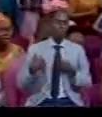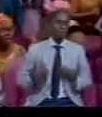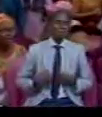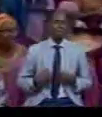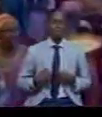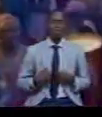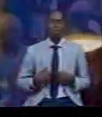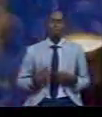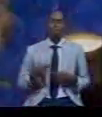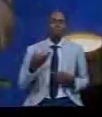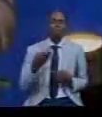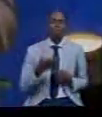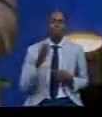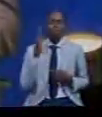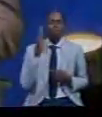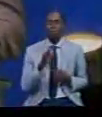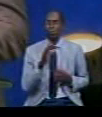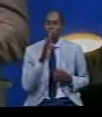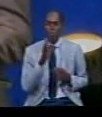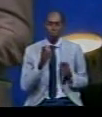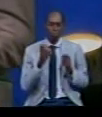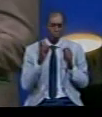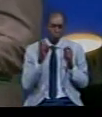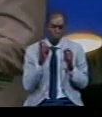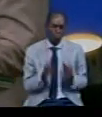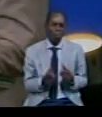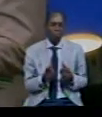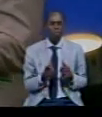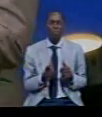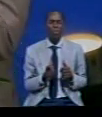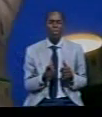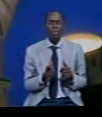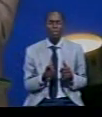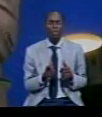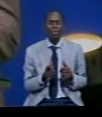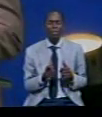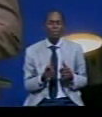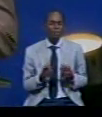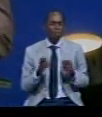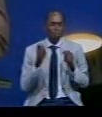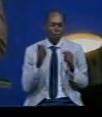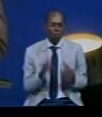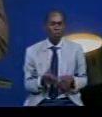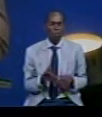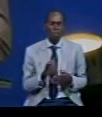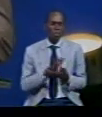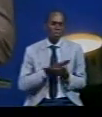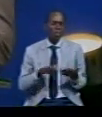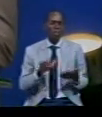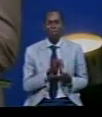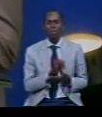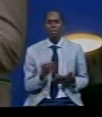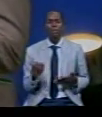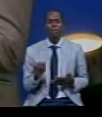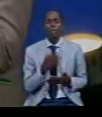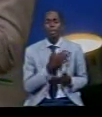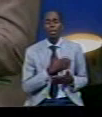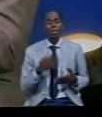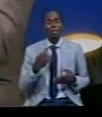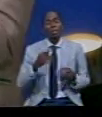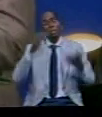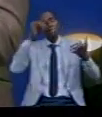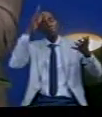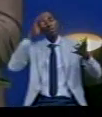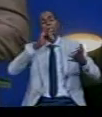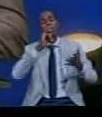there's going to be instantaneous cleansing, immediate cleansing. And the expectation is that nobody